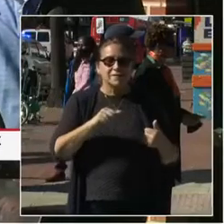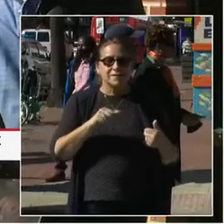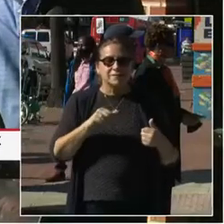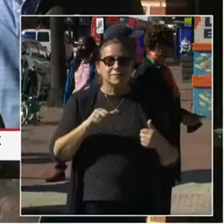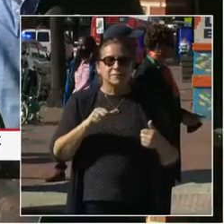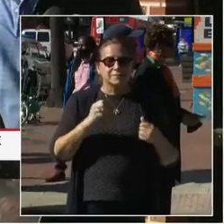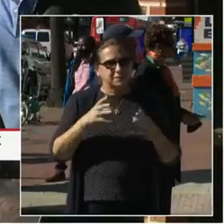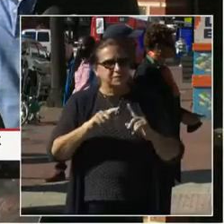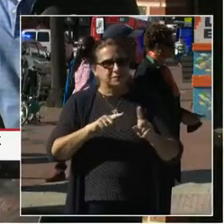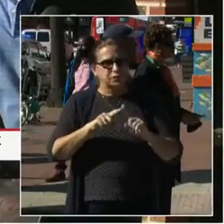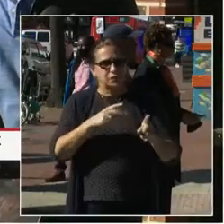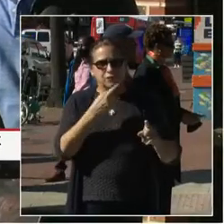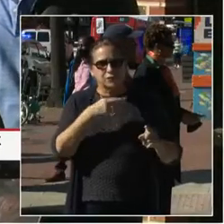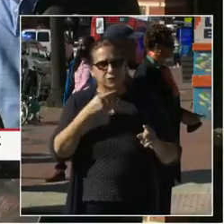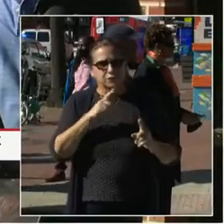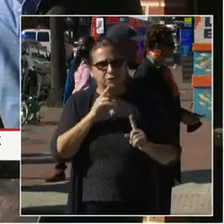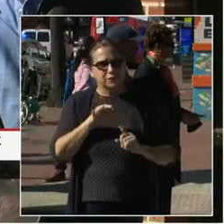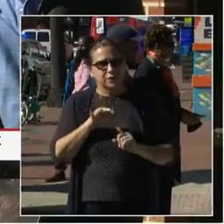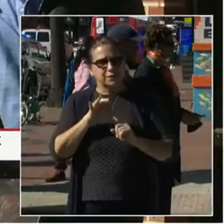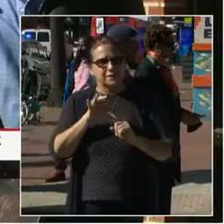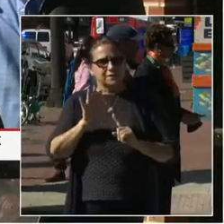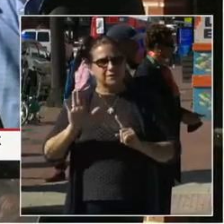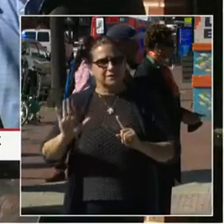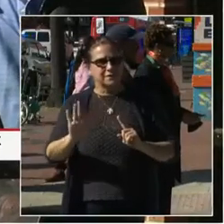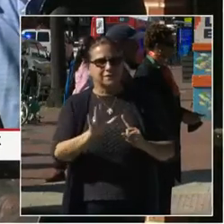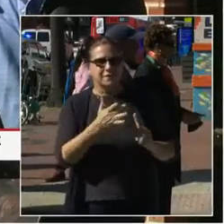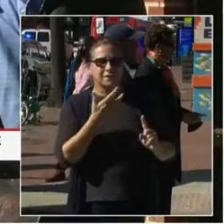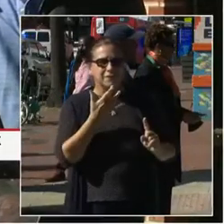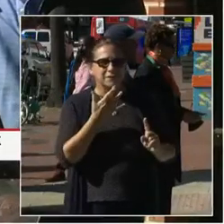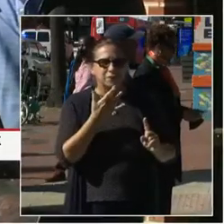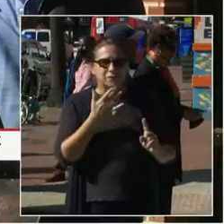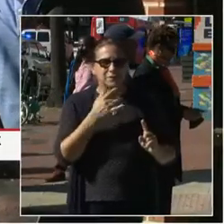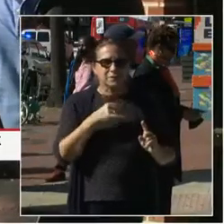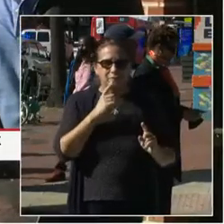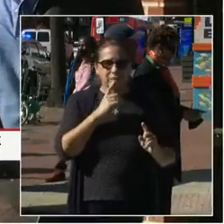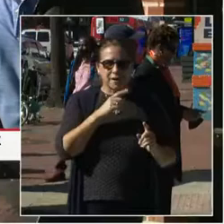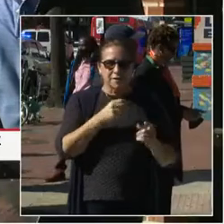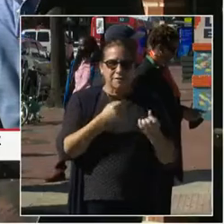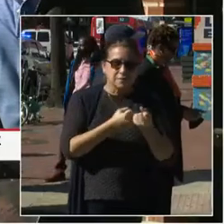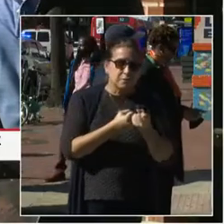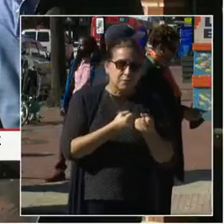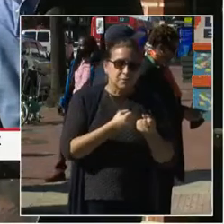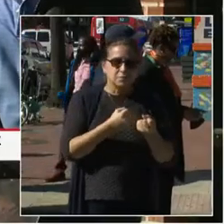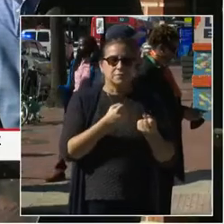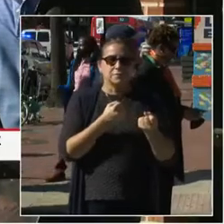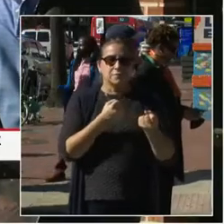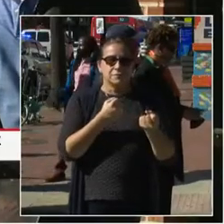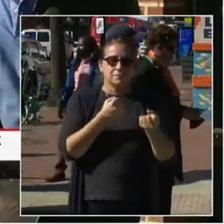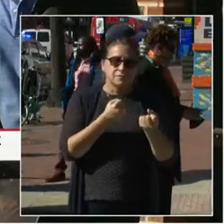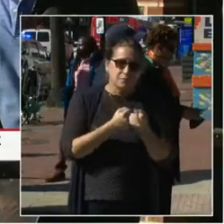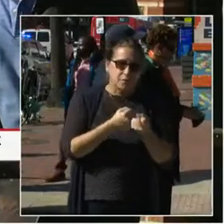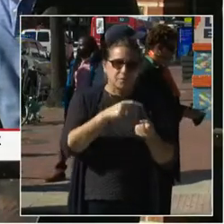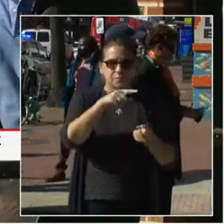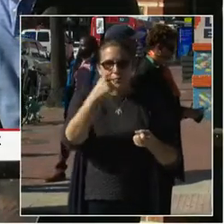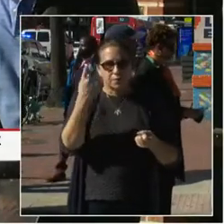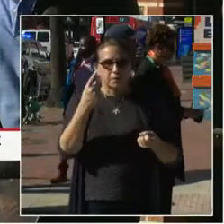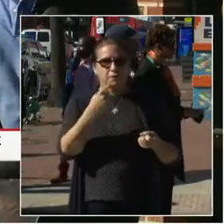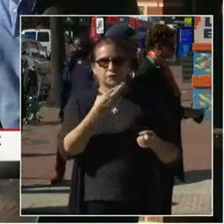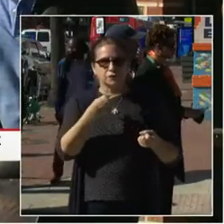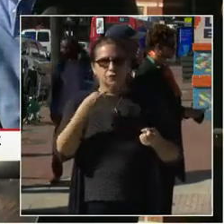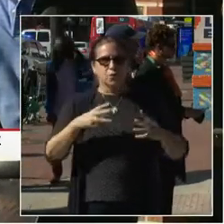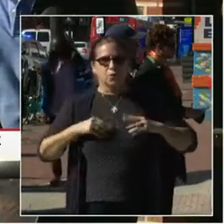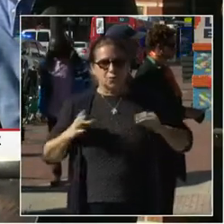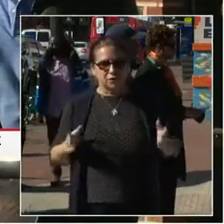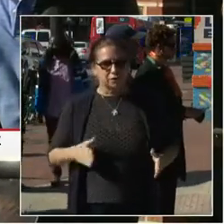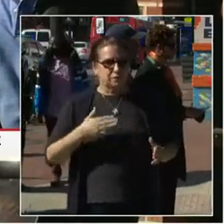restaurants that you've always been wanting to go to. Support our business owners. And I just want to say once again, thanks Mayor Bowser for being here in Ward 1